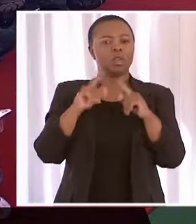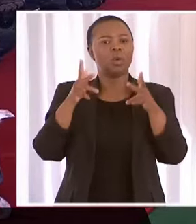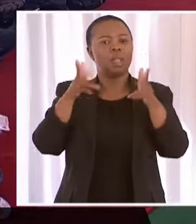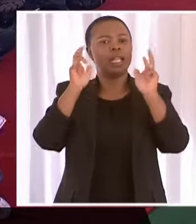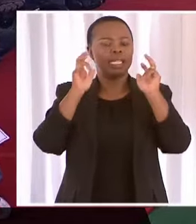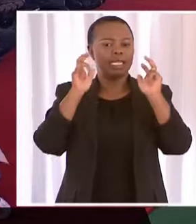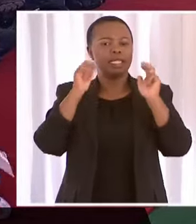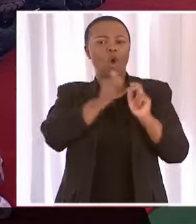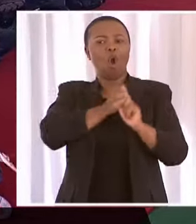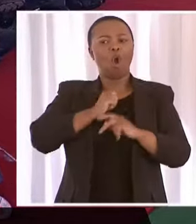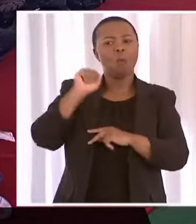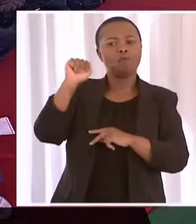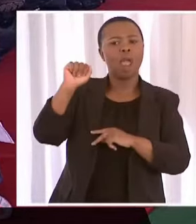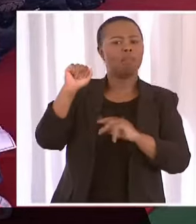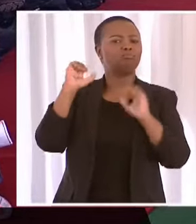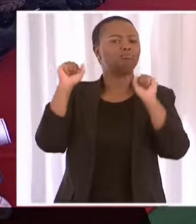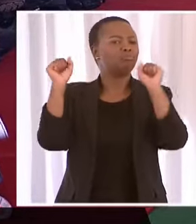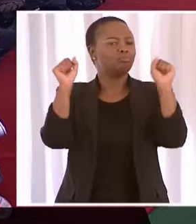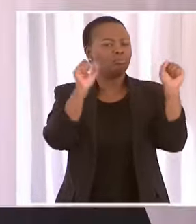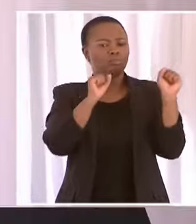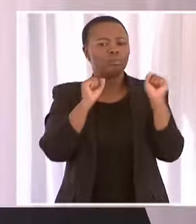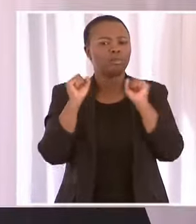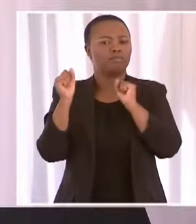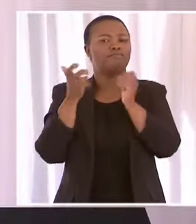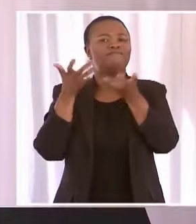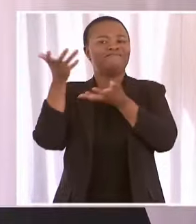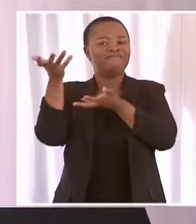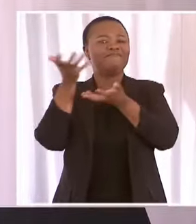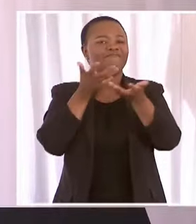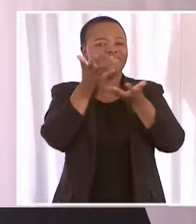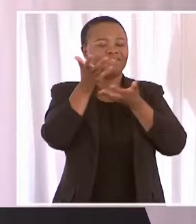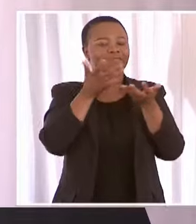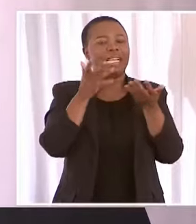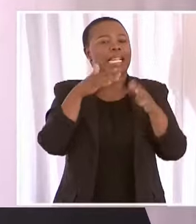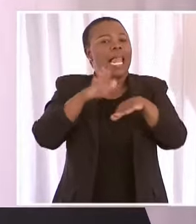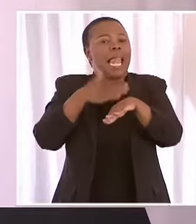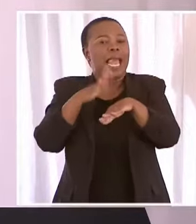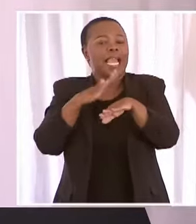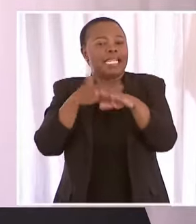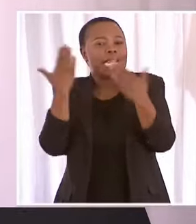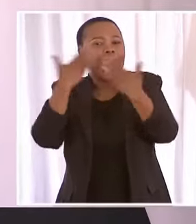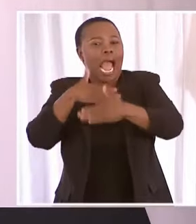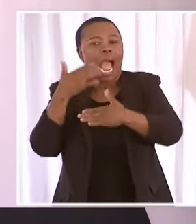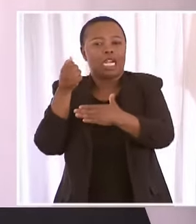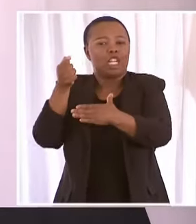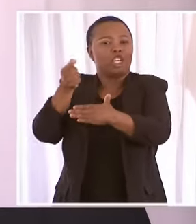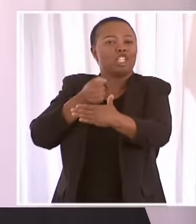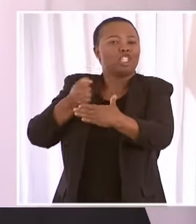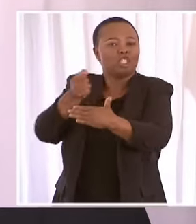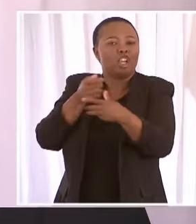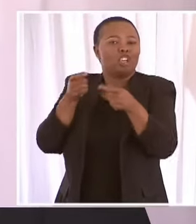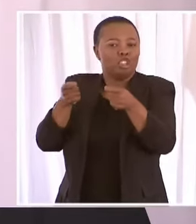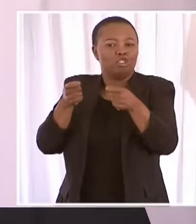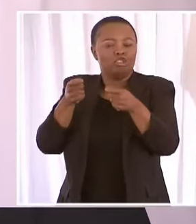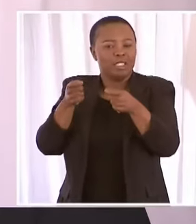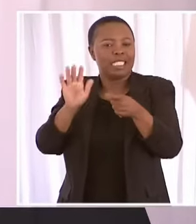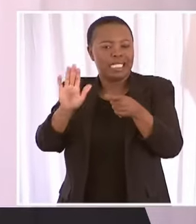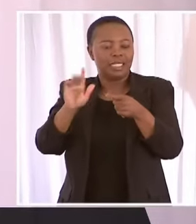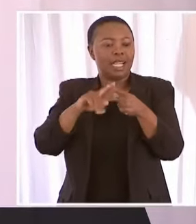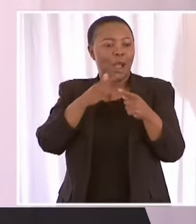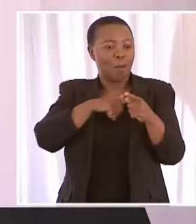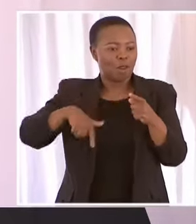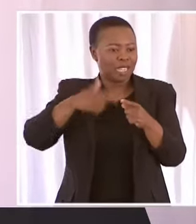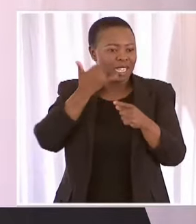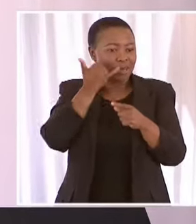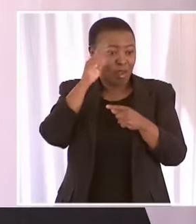We listened to the comrades speaking and talking and planning late at night in the kitchen there. Ronnie will remember that kitchen. President Rebecca, you'll remember